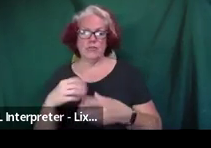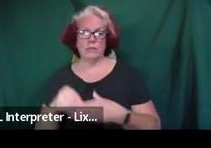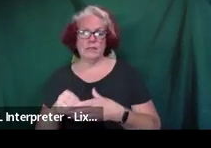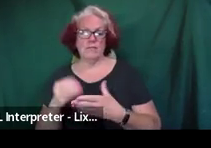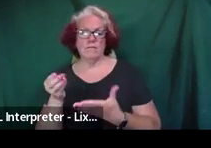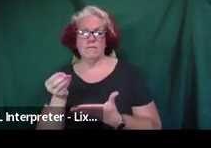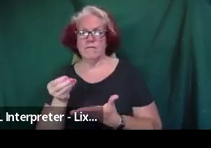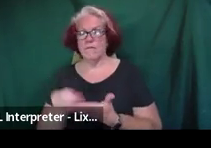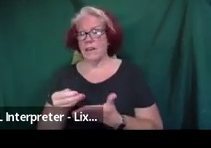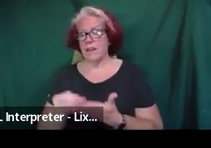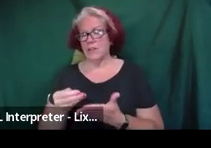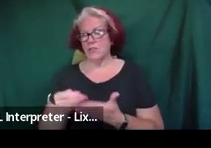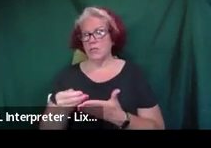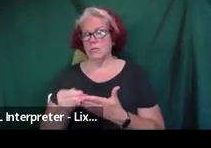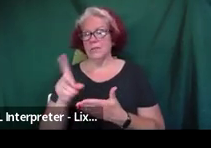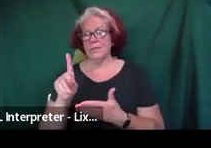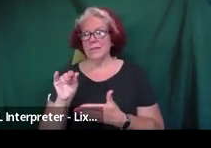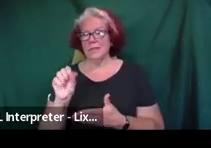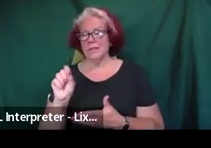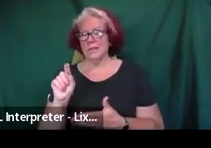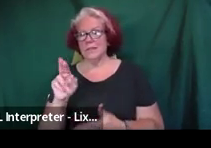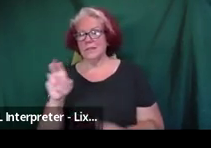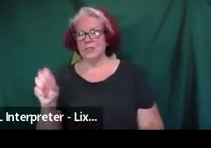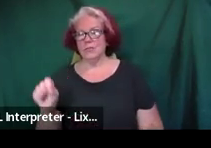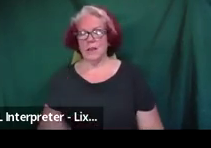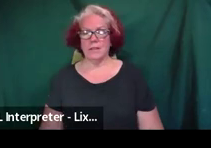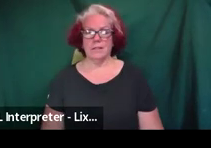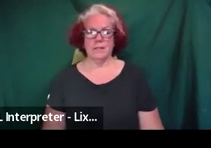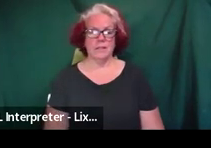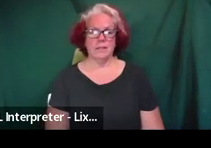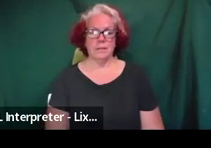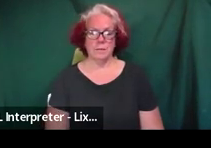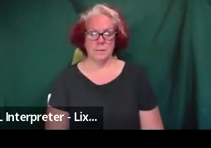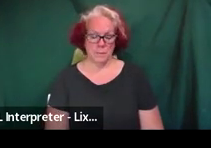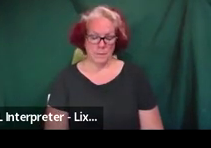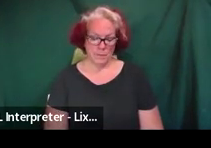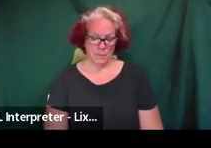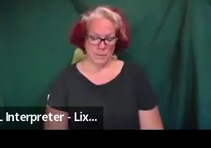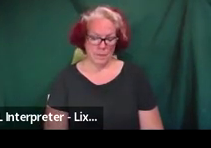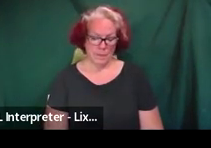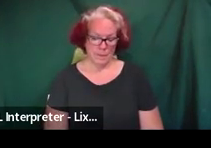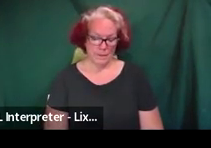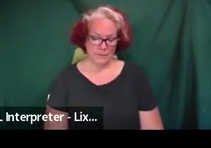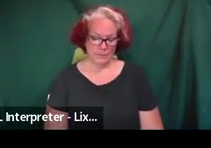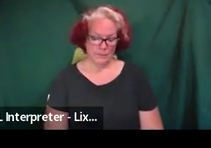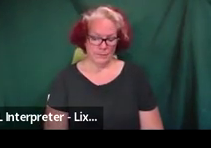financial distress. I thought there was also something about our